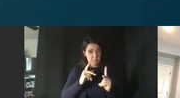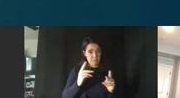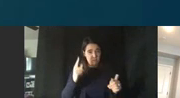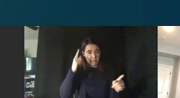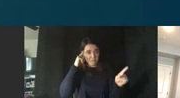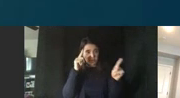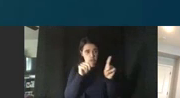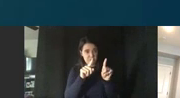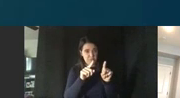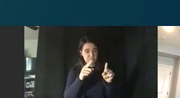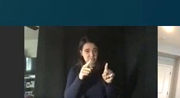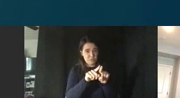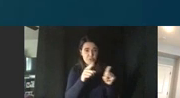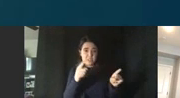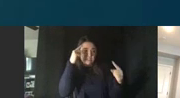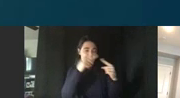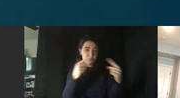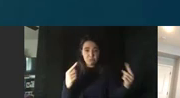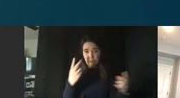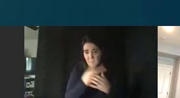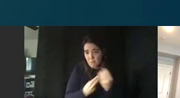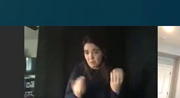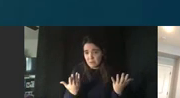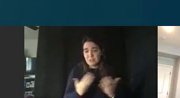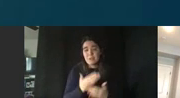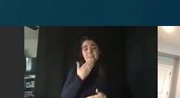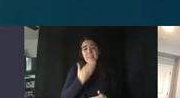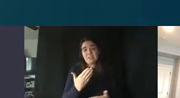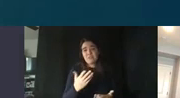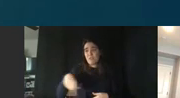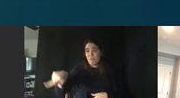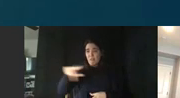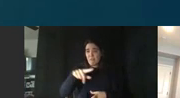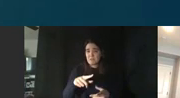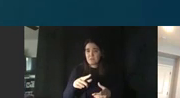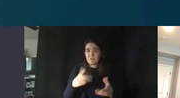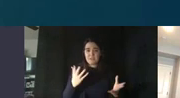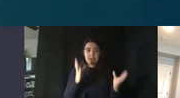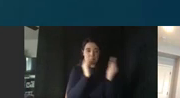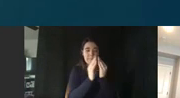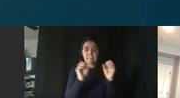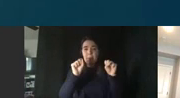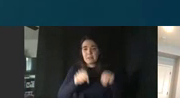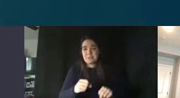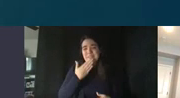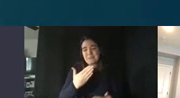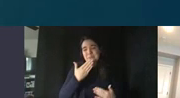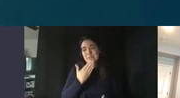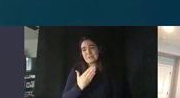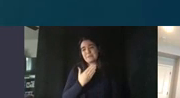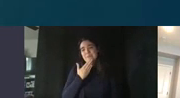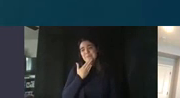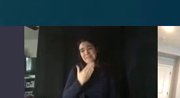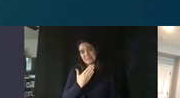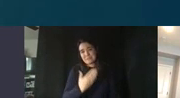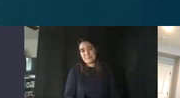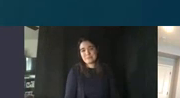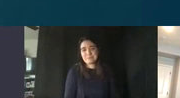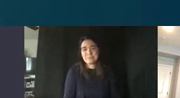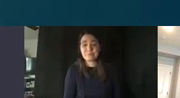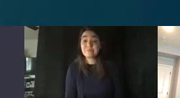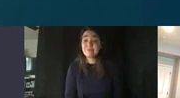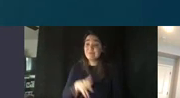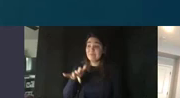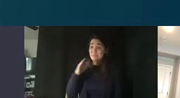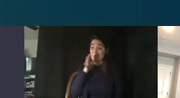And thank you for everyone who made this possible. So thank you, thank you, thank you. Yes. Thank